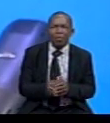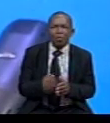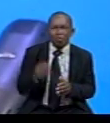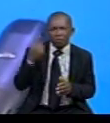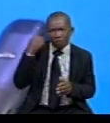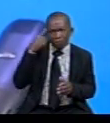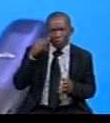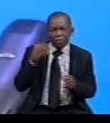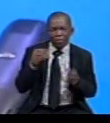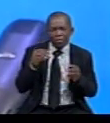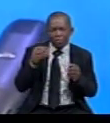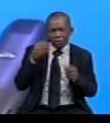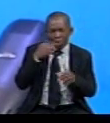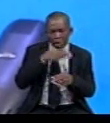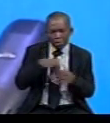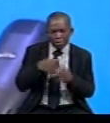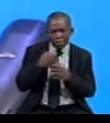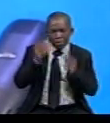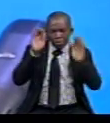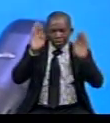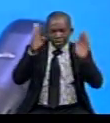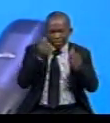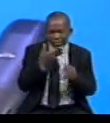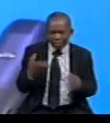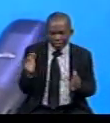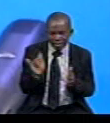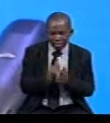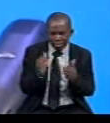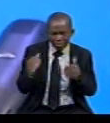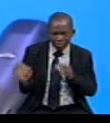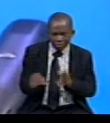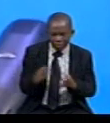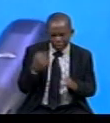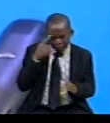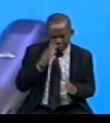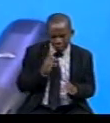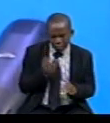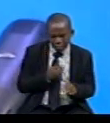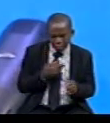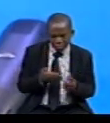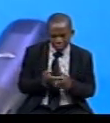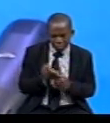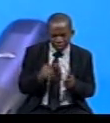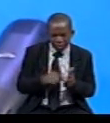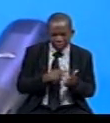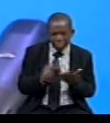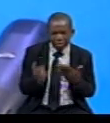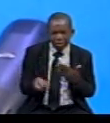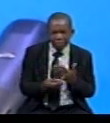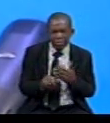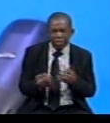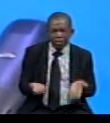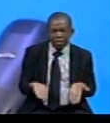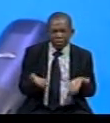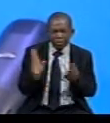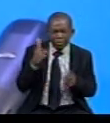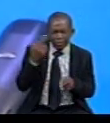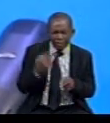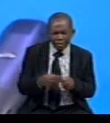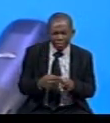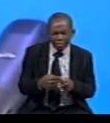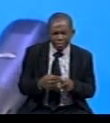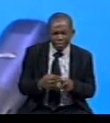have done for us through this program. We lift up Your great name. We